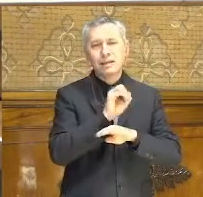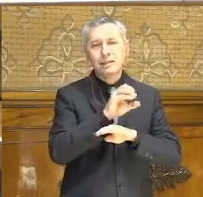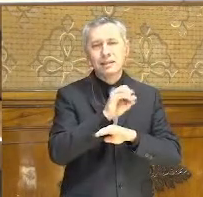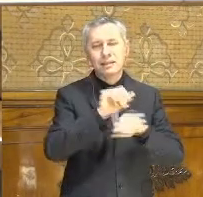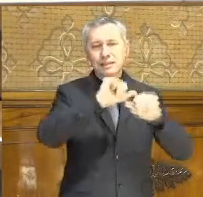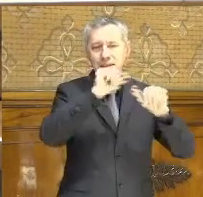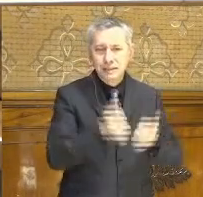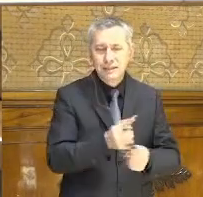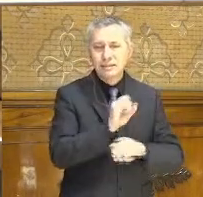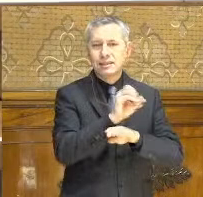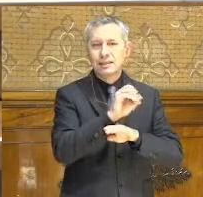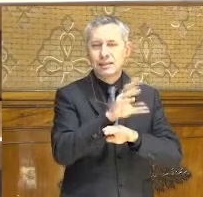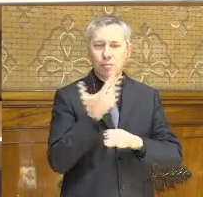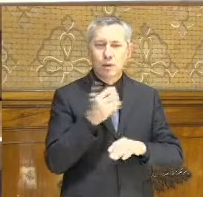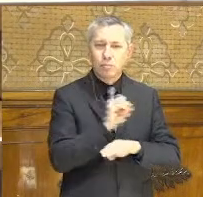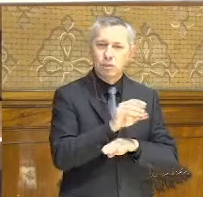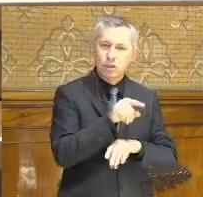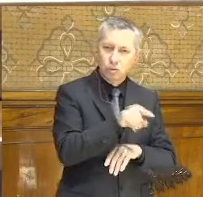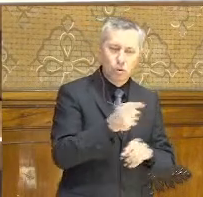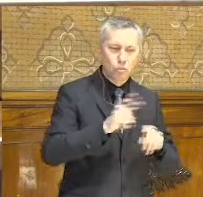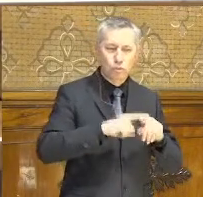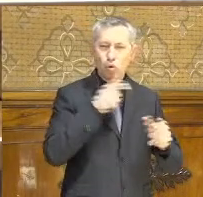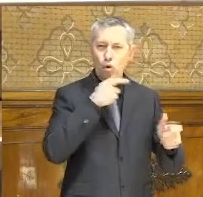of communication.